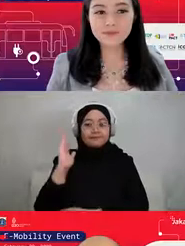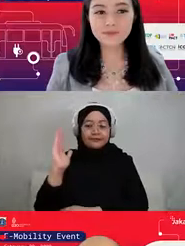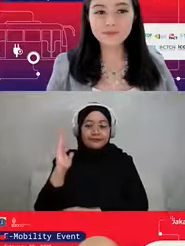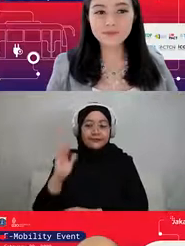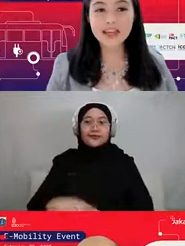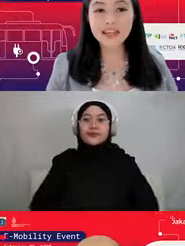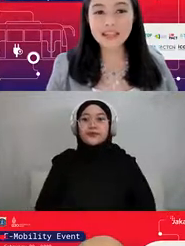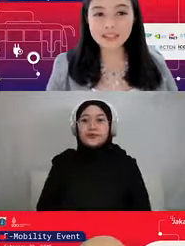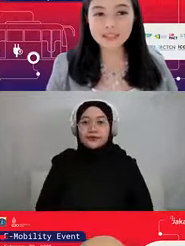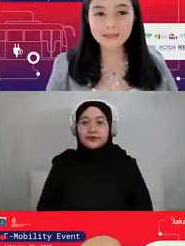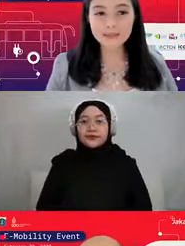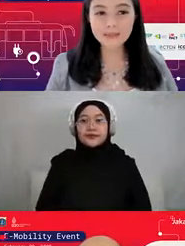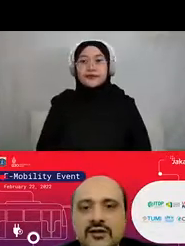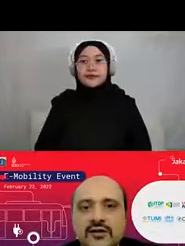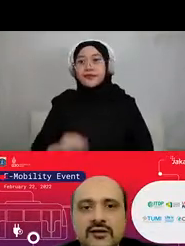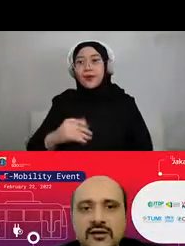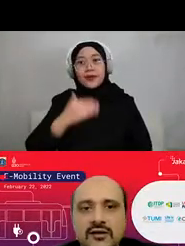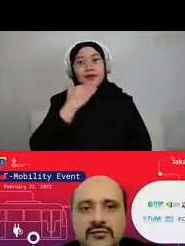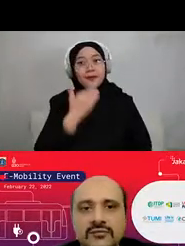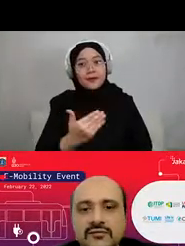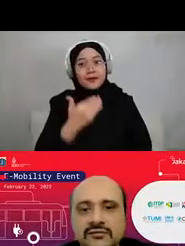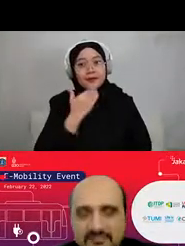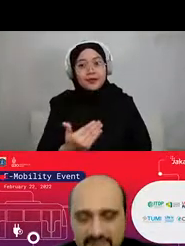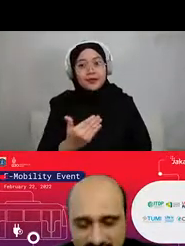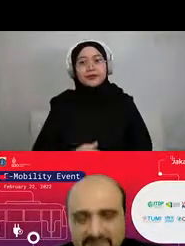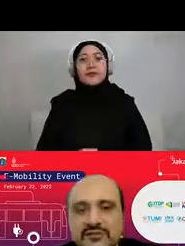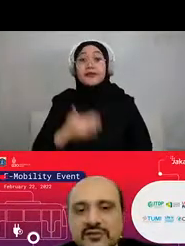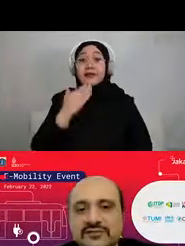Thank you. Good morning, all. Good morning, Mr. Vaidya.